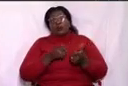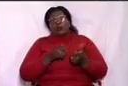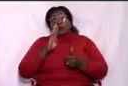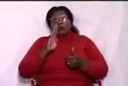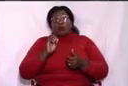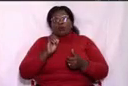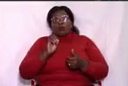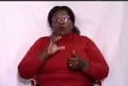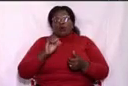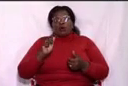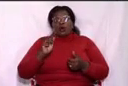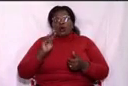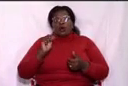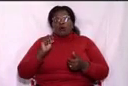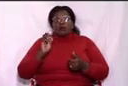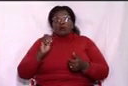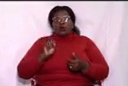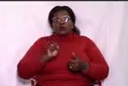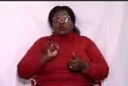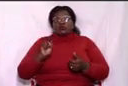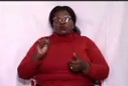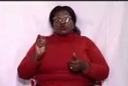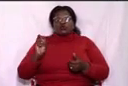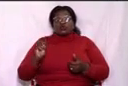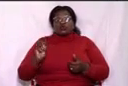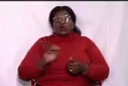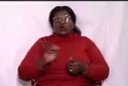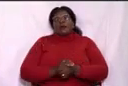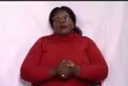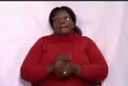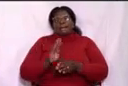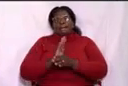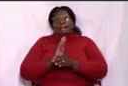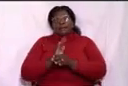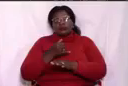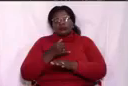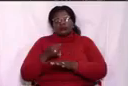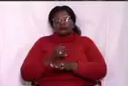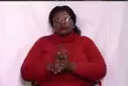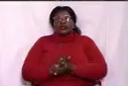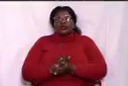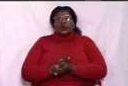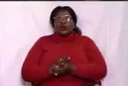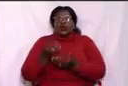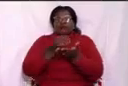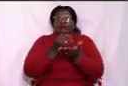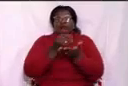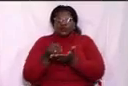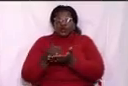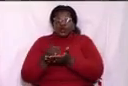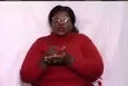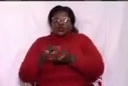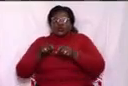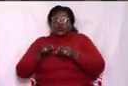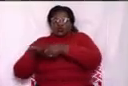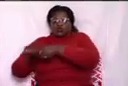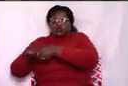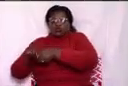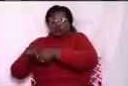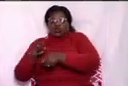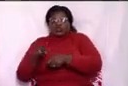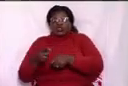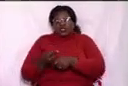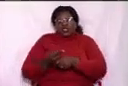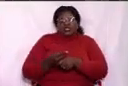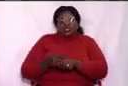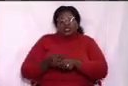I occasionally go collect these offcuts, and then we patch them and create these beautiful items. Yeah. So sometimes the pieces